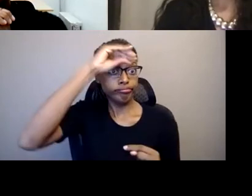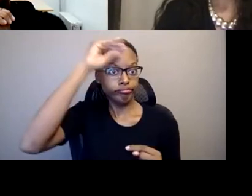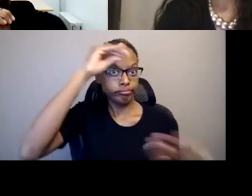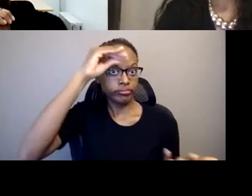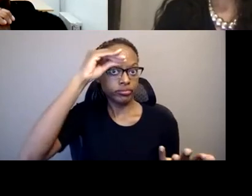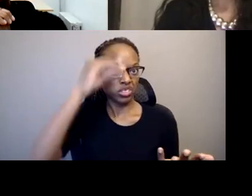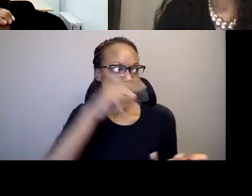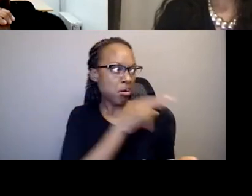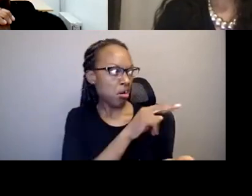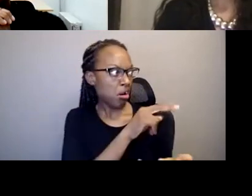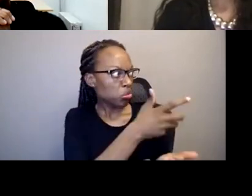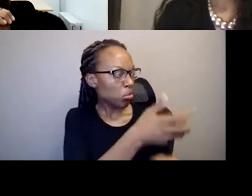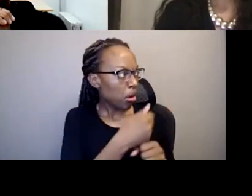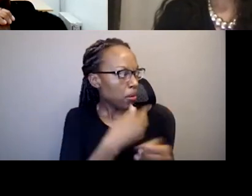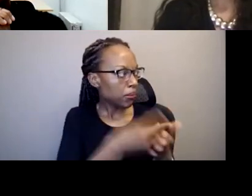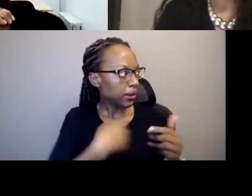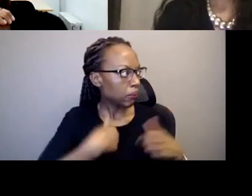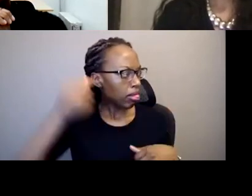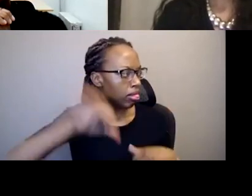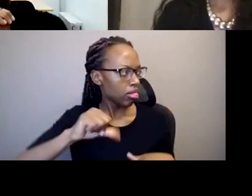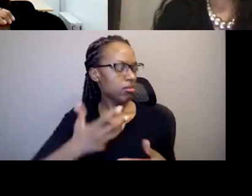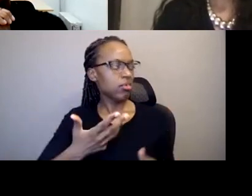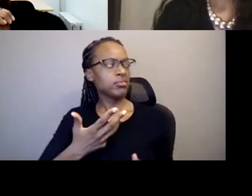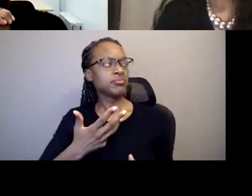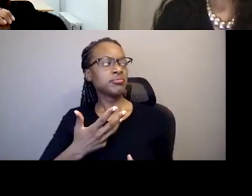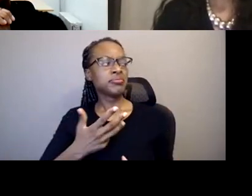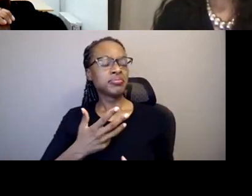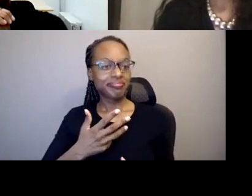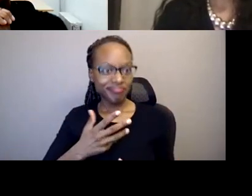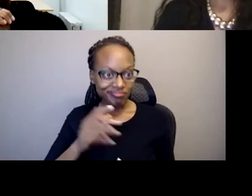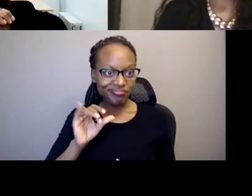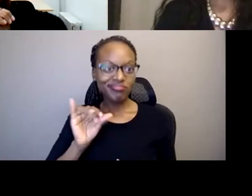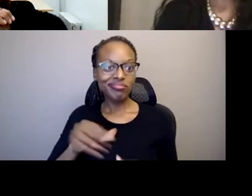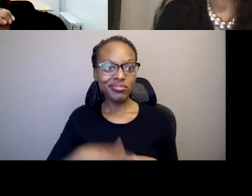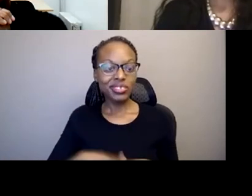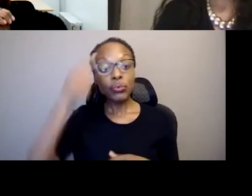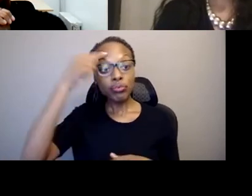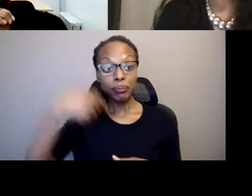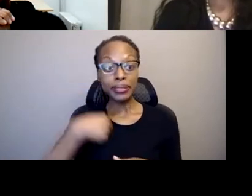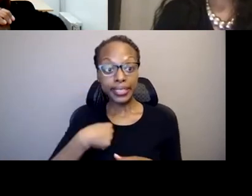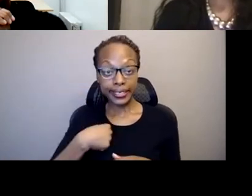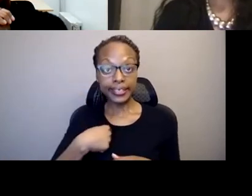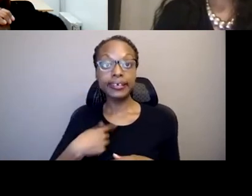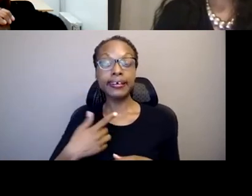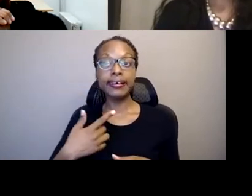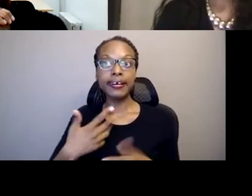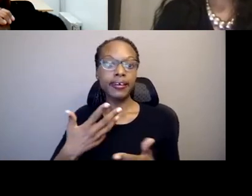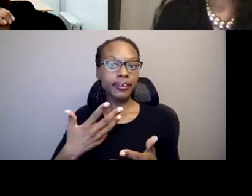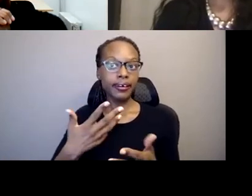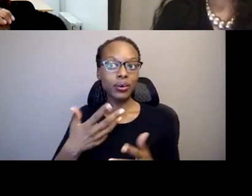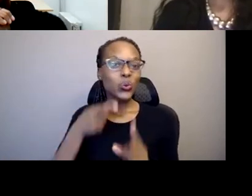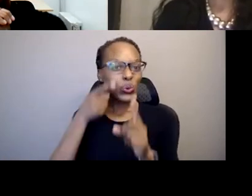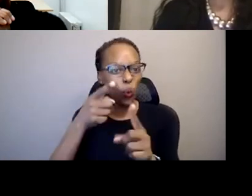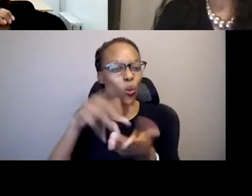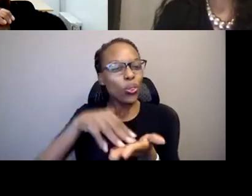So for me, there's always a problem of saying, can we learn something from an